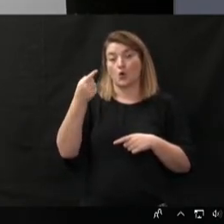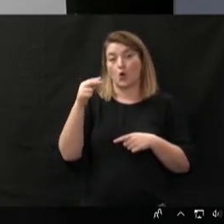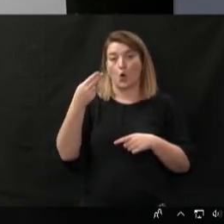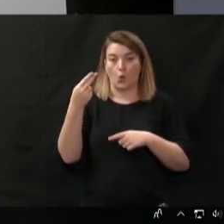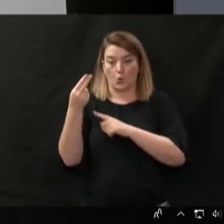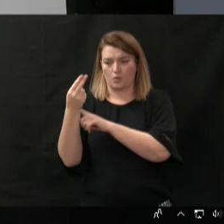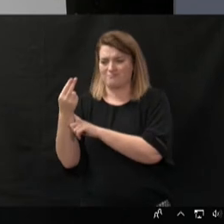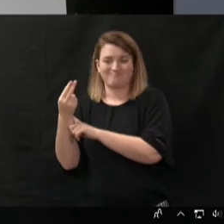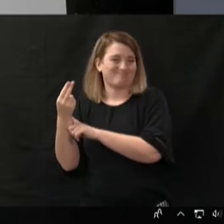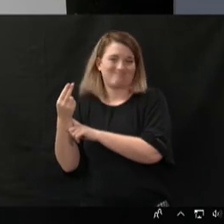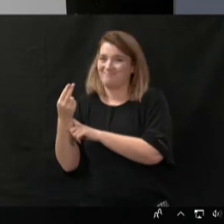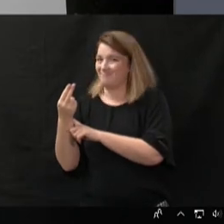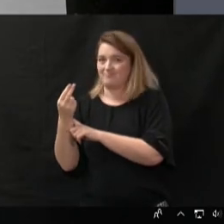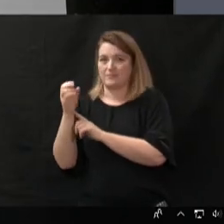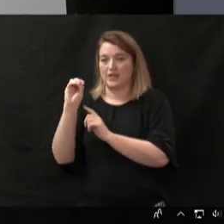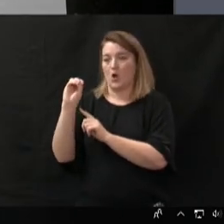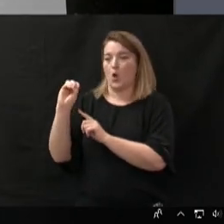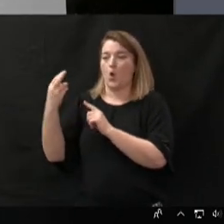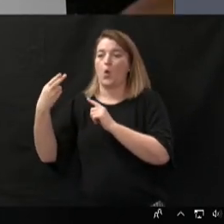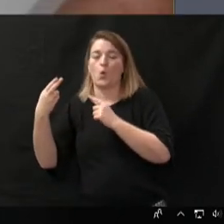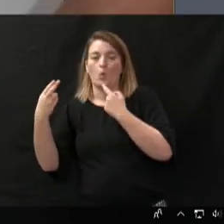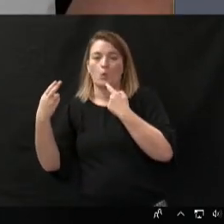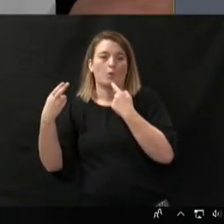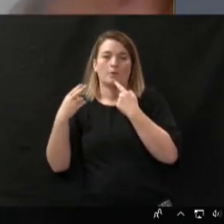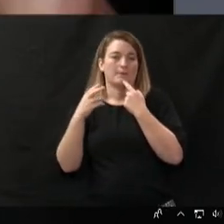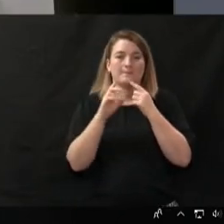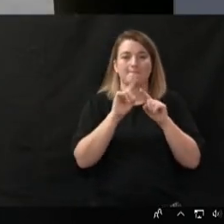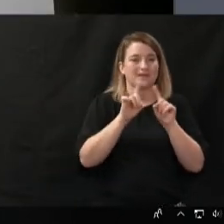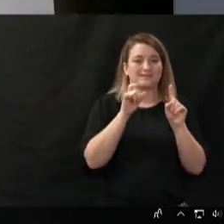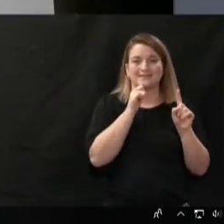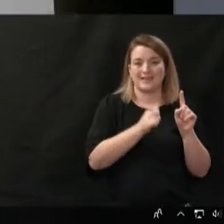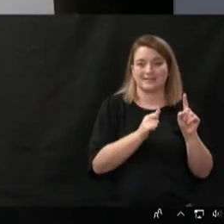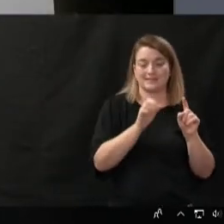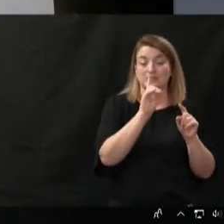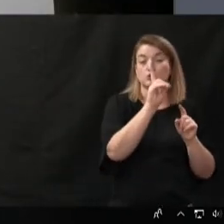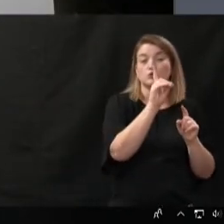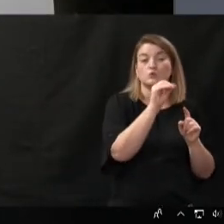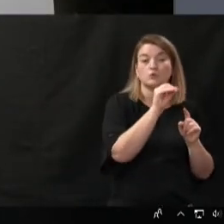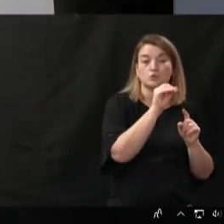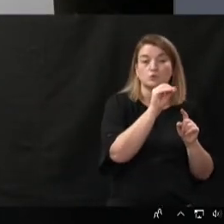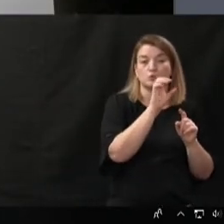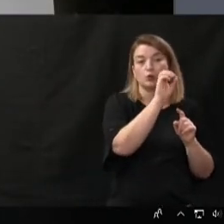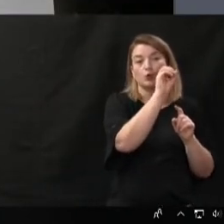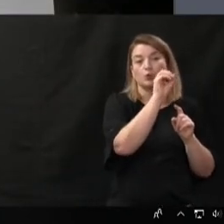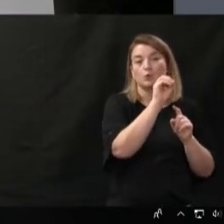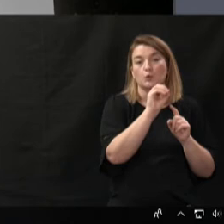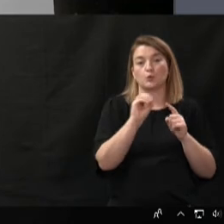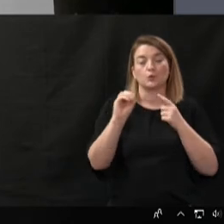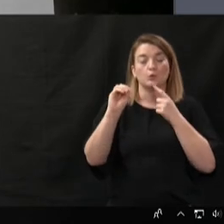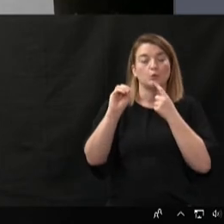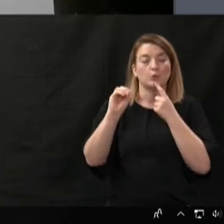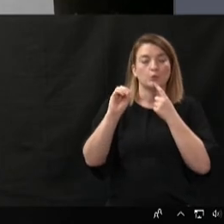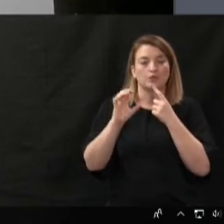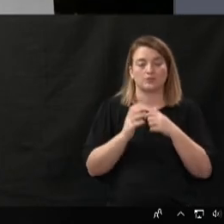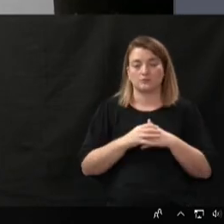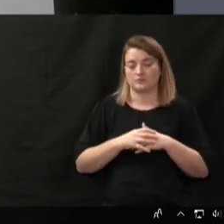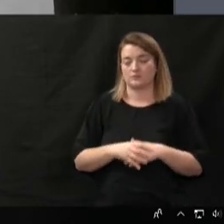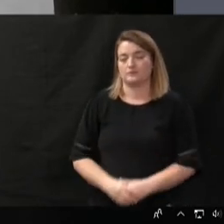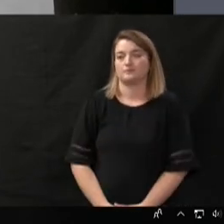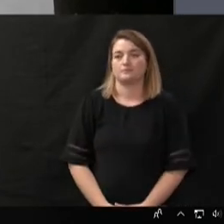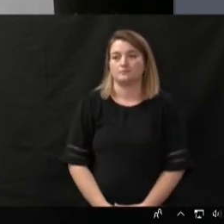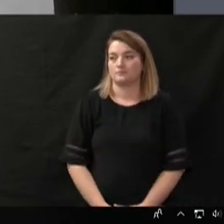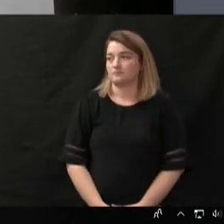says do. And it's a red word that we have to memorize. If you haven't taught the skill, so go to number